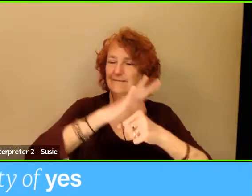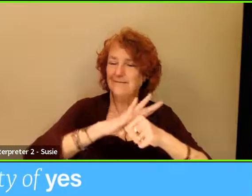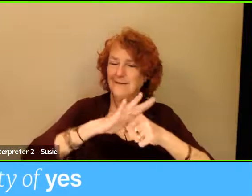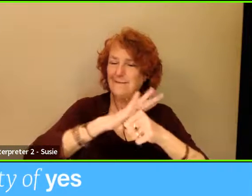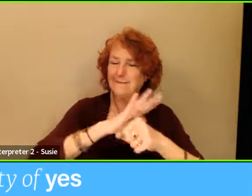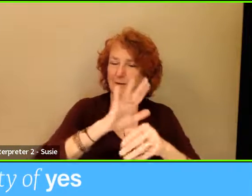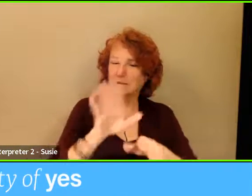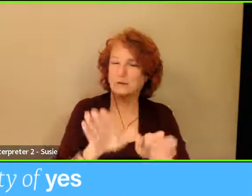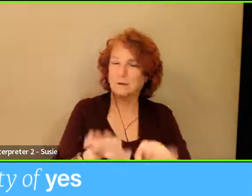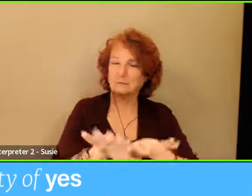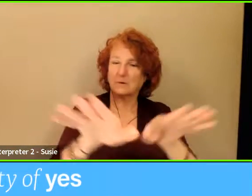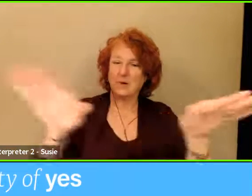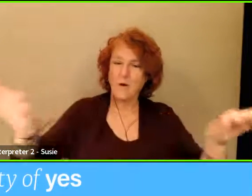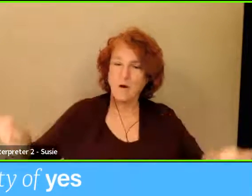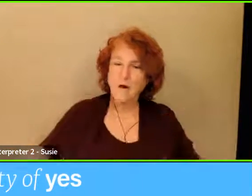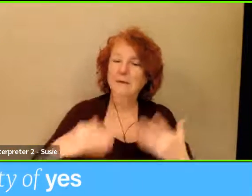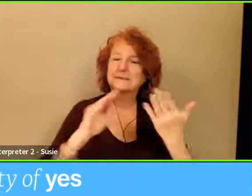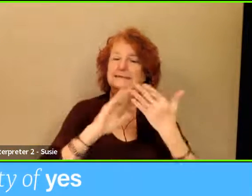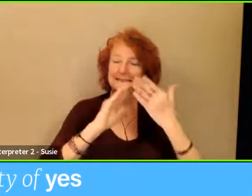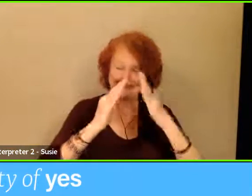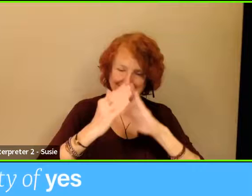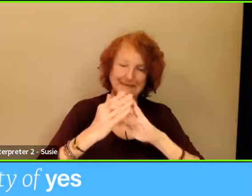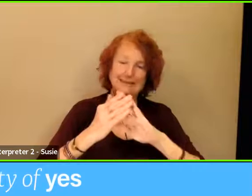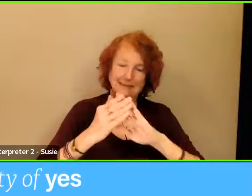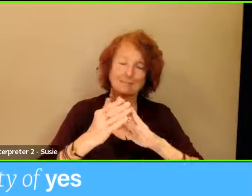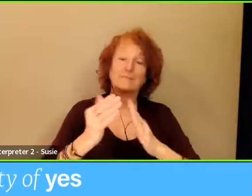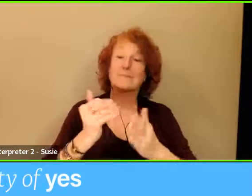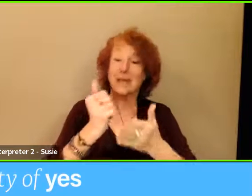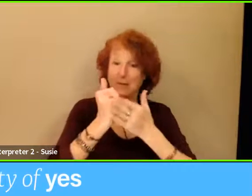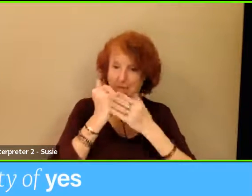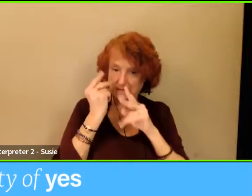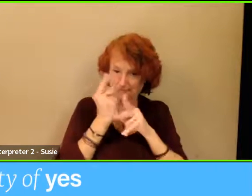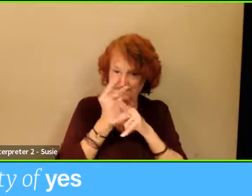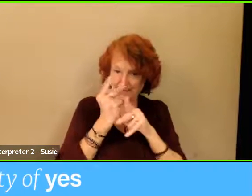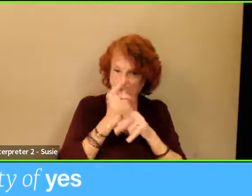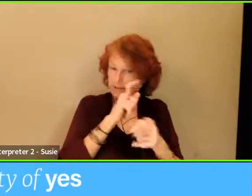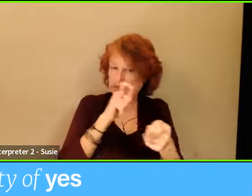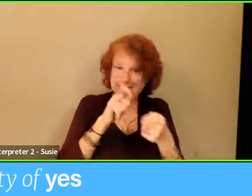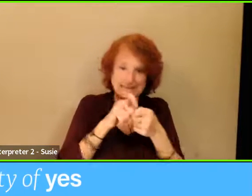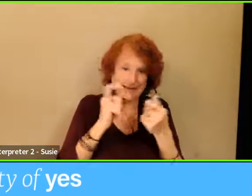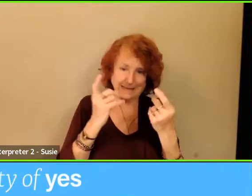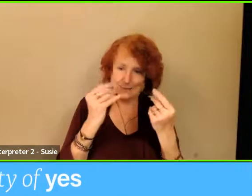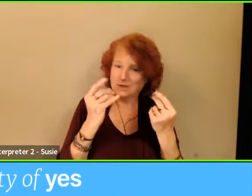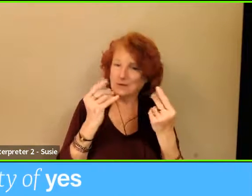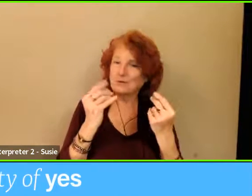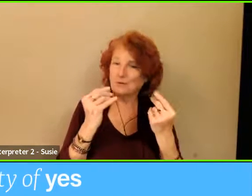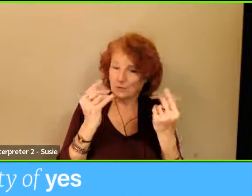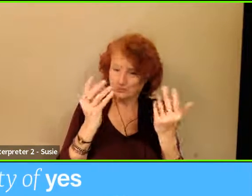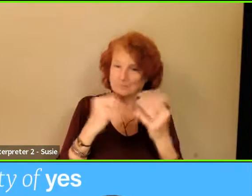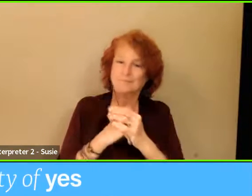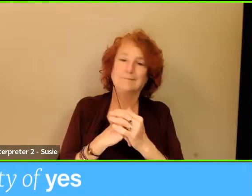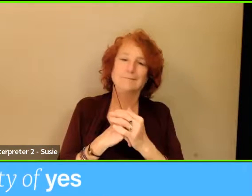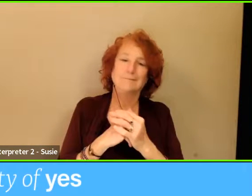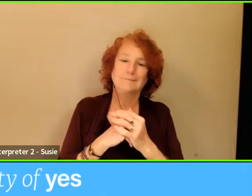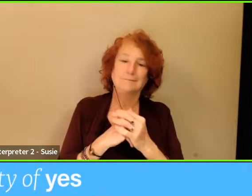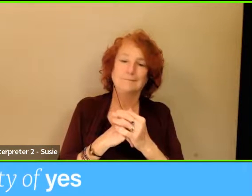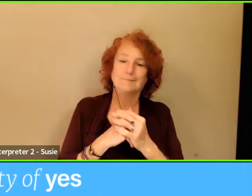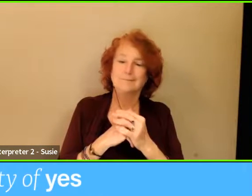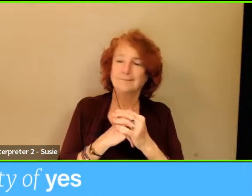also informs, what we'll do in order to support a little more housing growth in every neighborhood across the city.